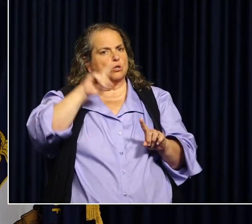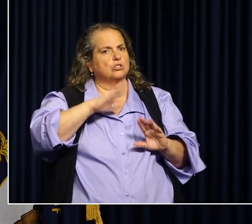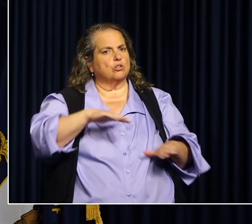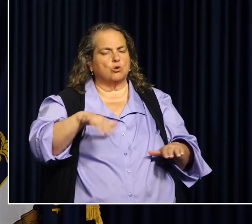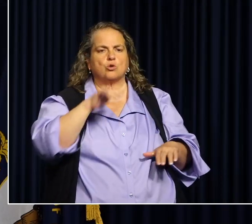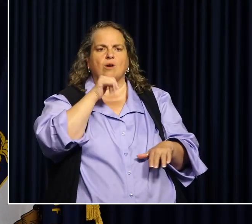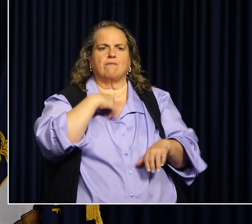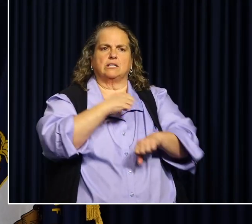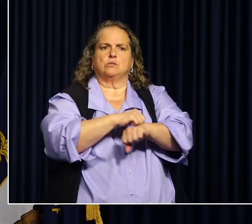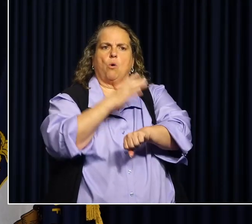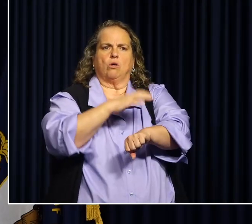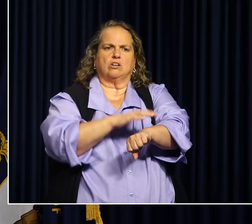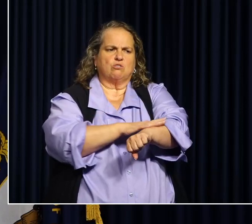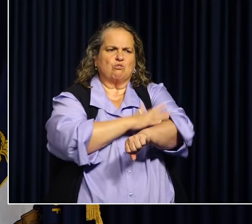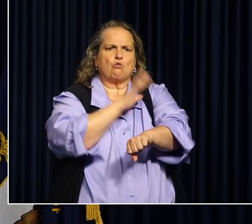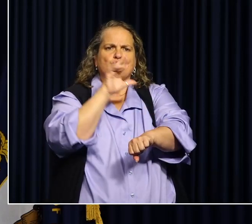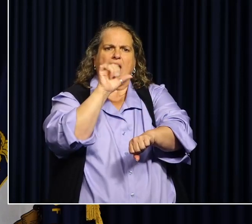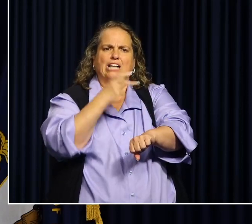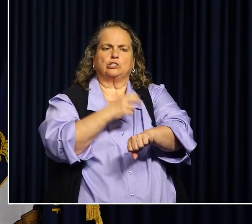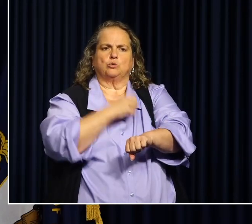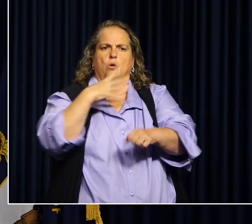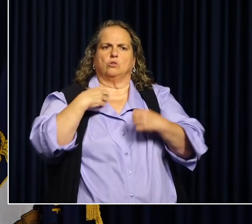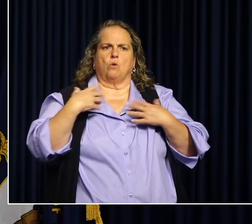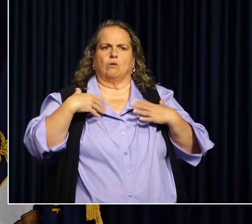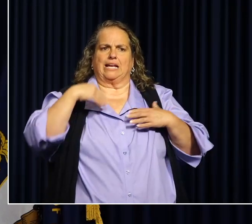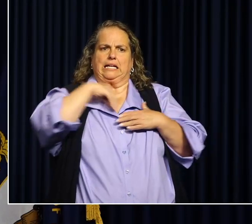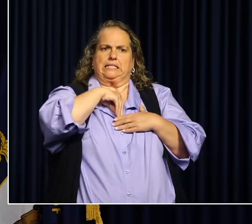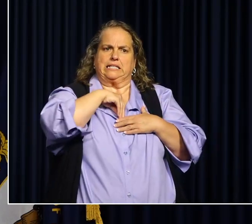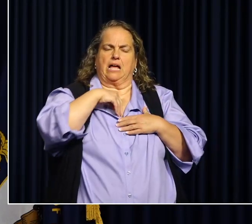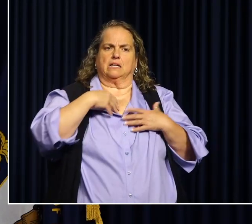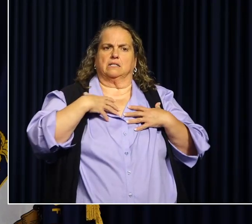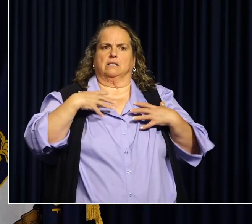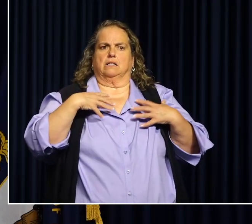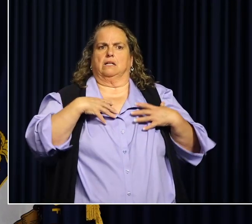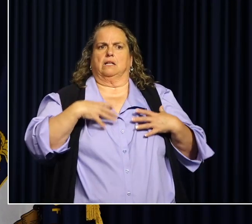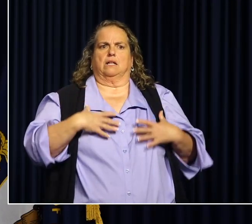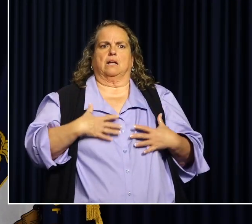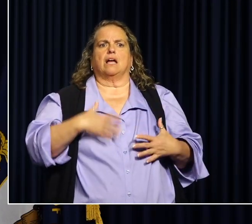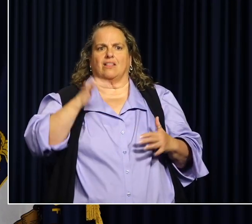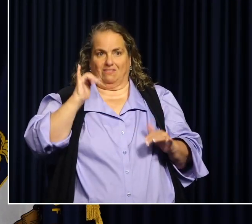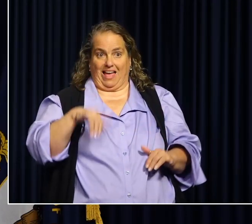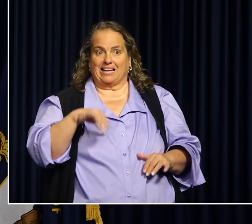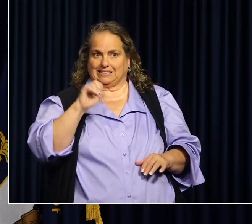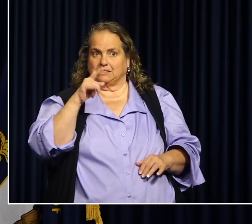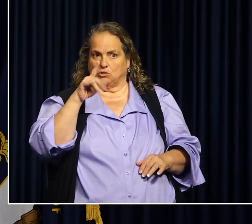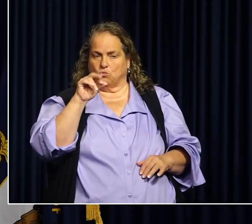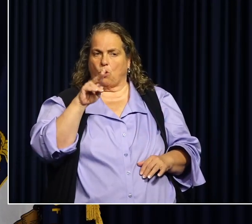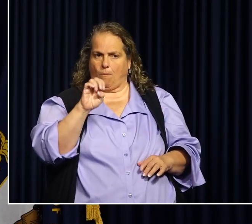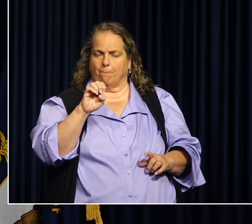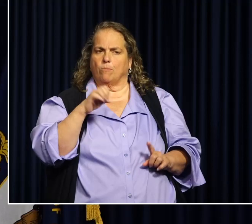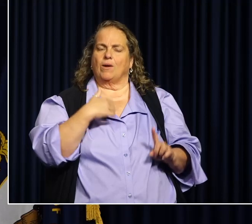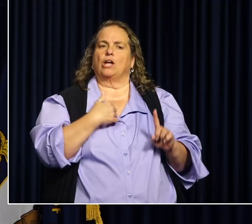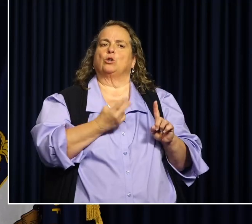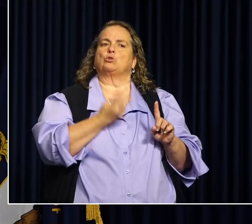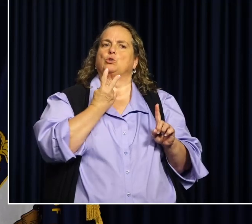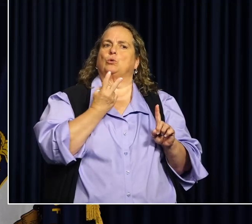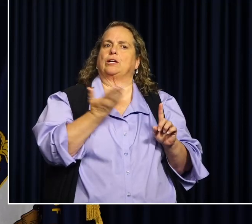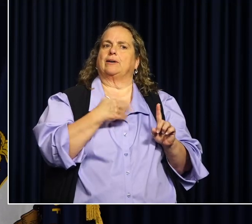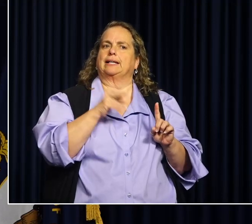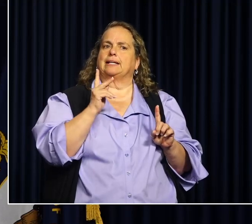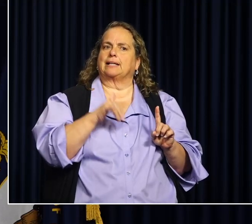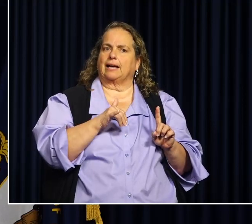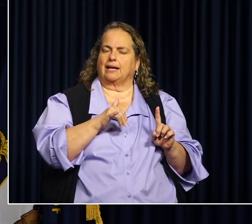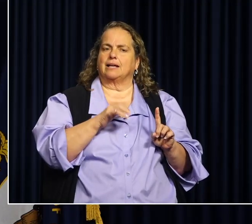that it's still plateaued or decreasing with the actual rate of infection. We're decreasing. That we have sufficient